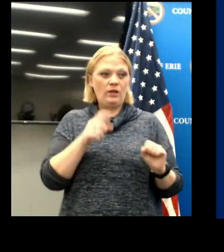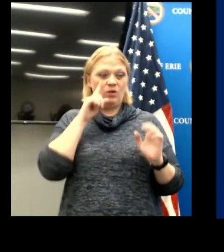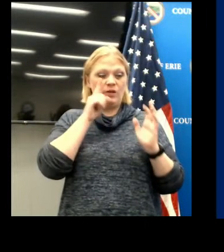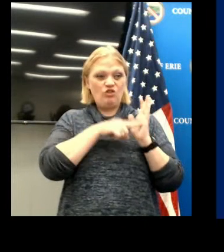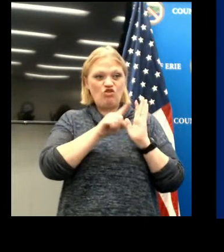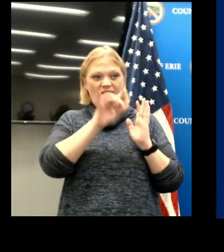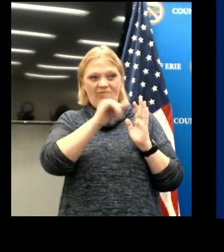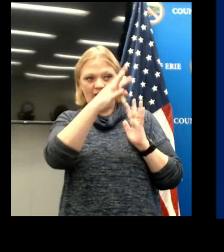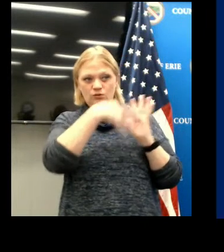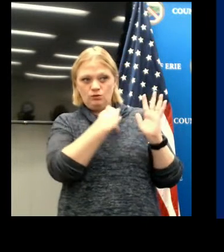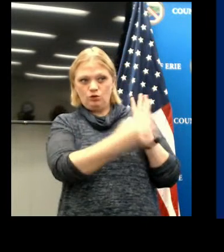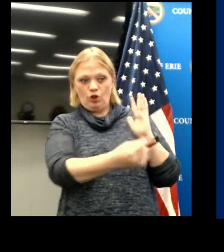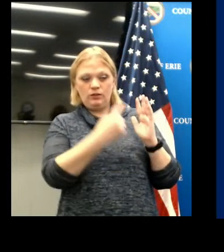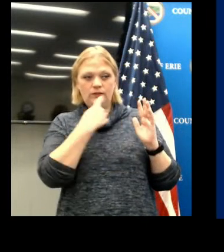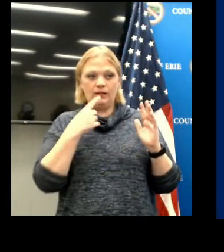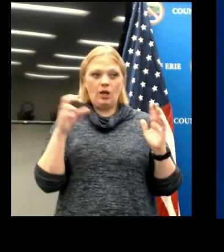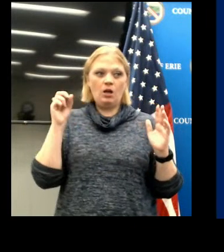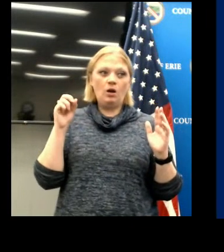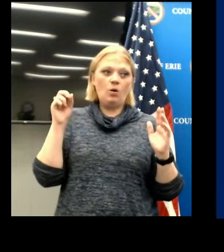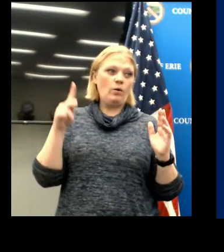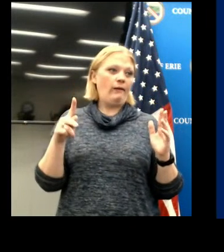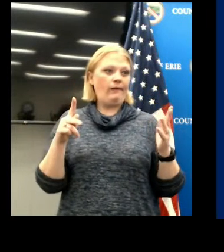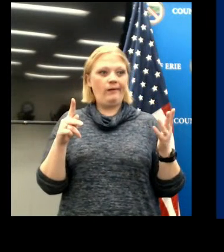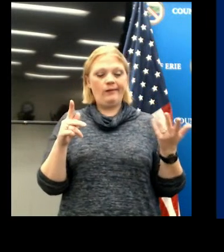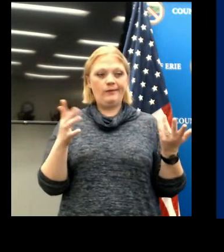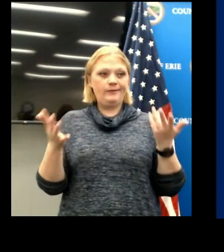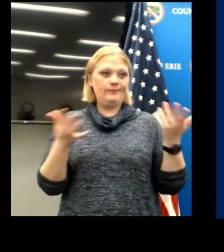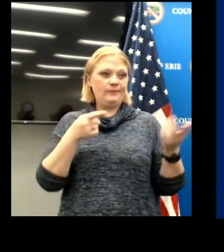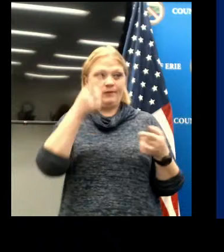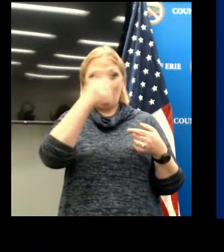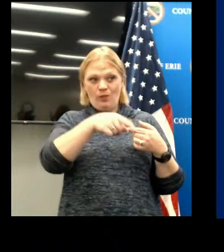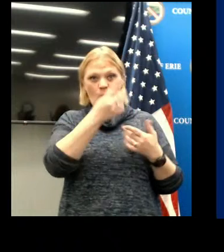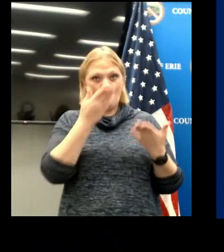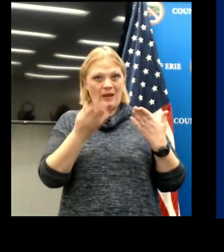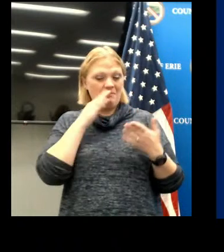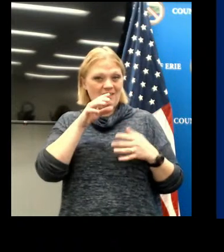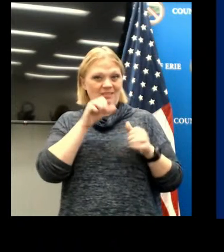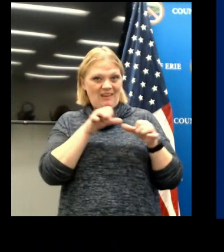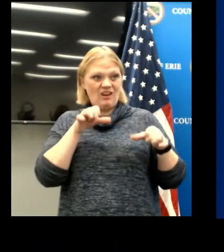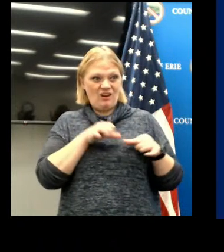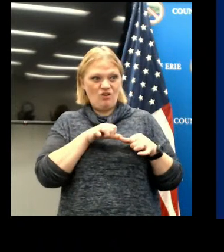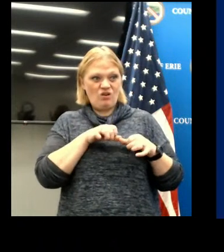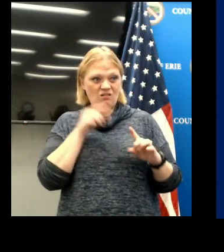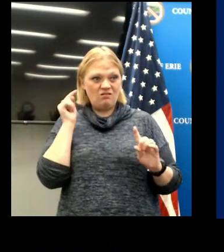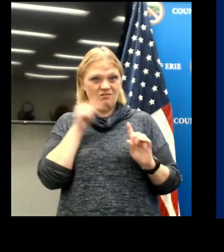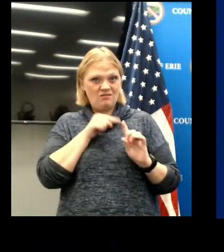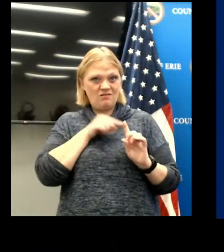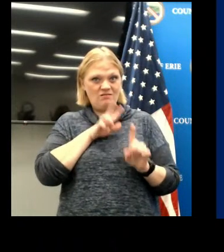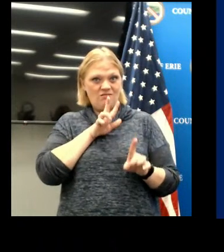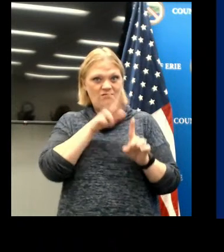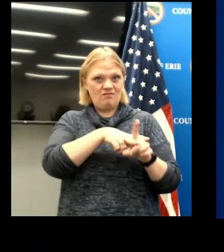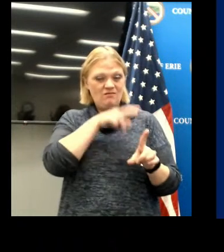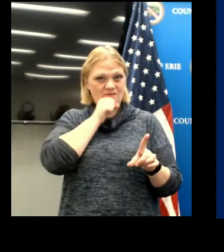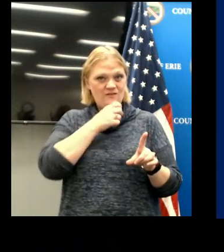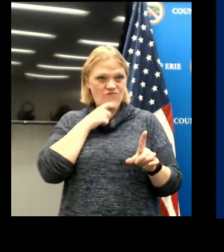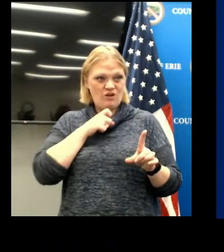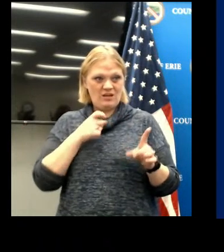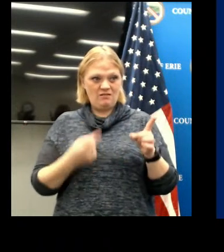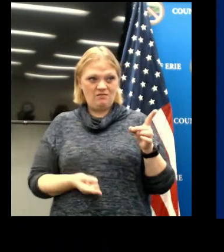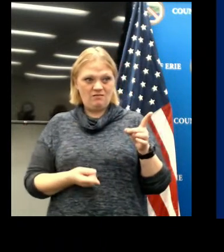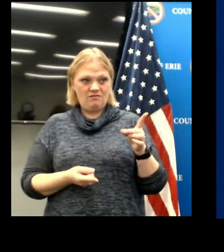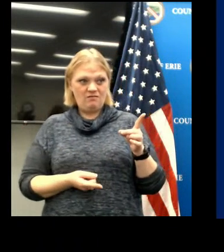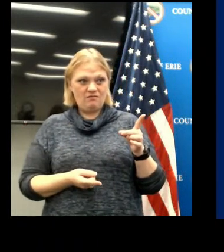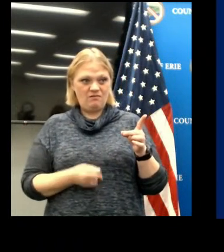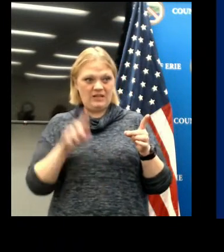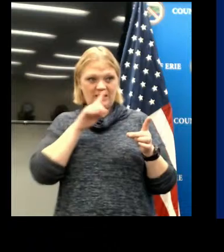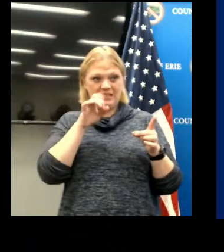and say, okay, then, is it fair to surmise that these might be areas that might be targeted for orange and red,